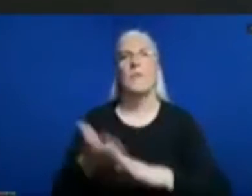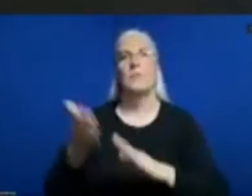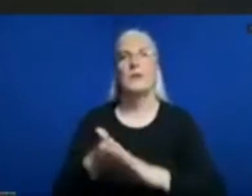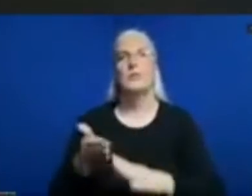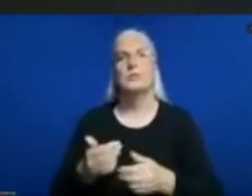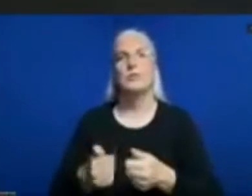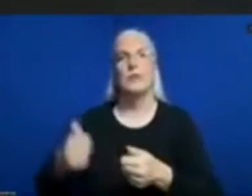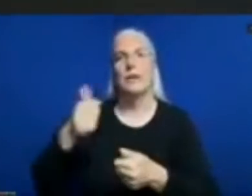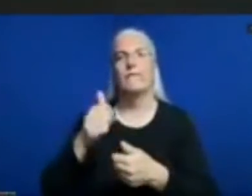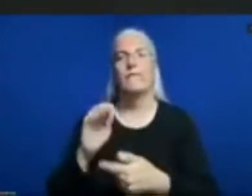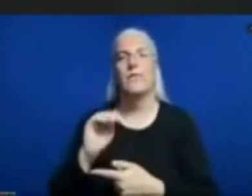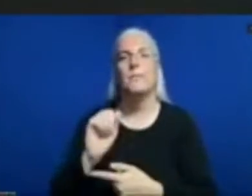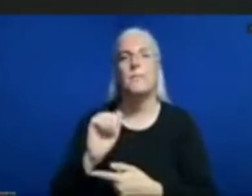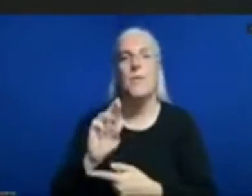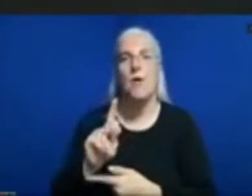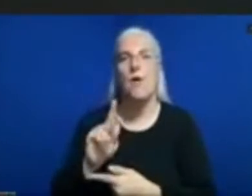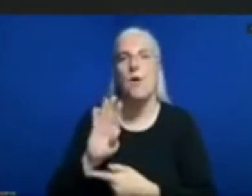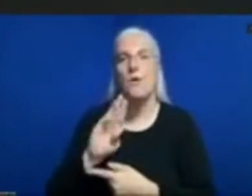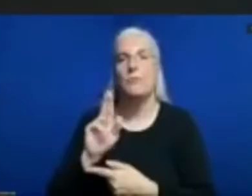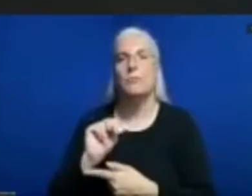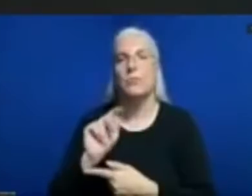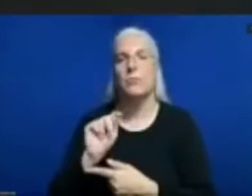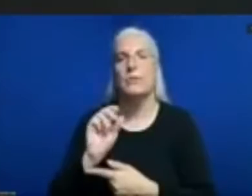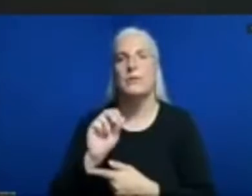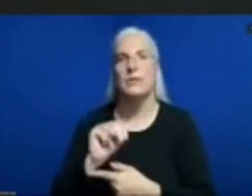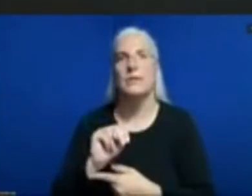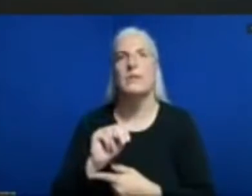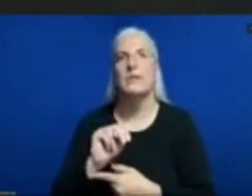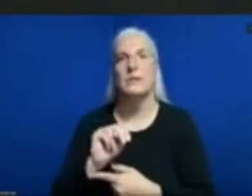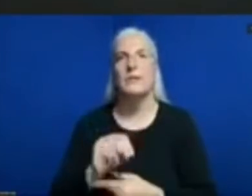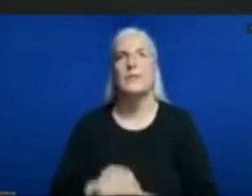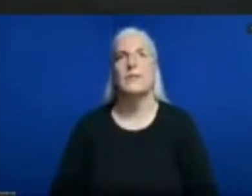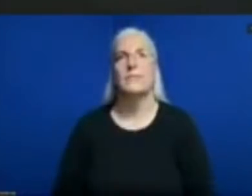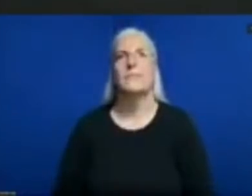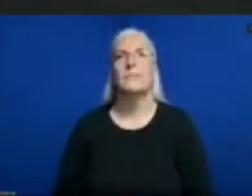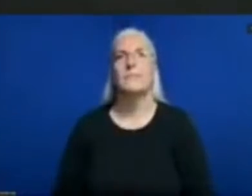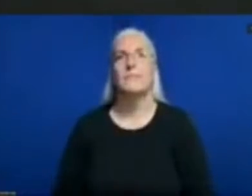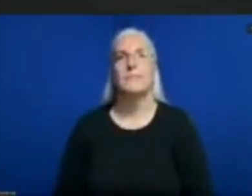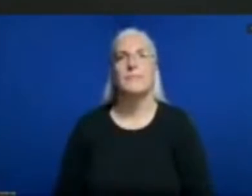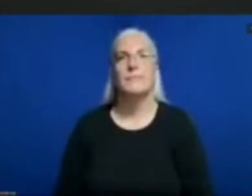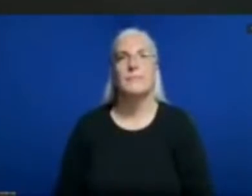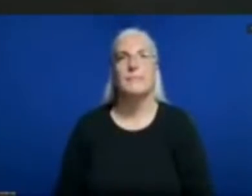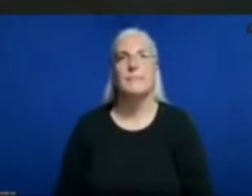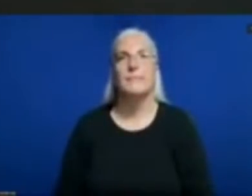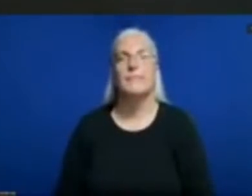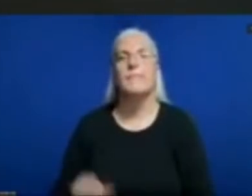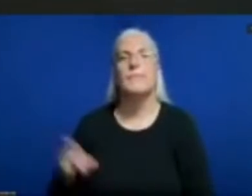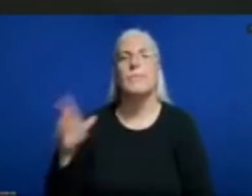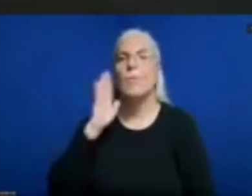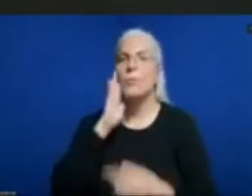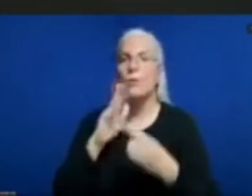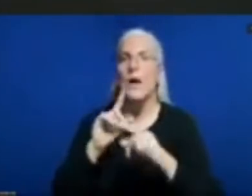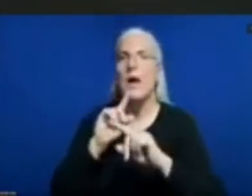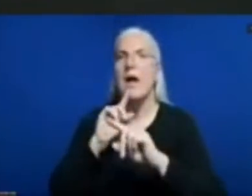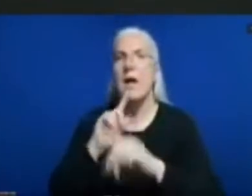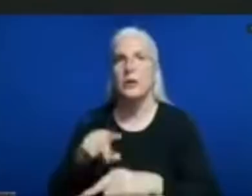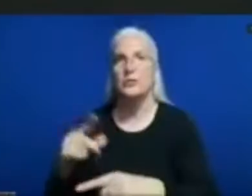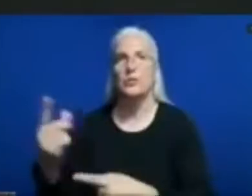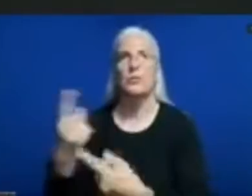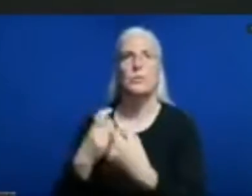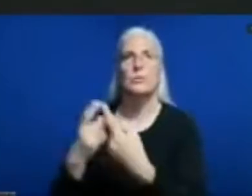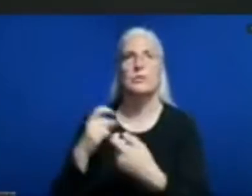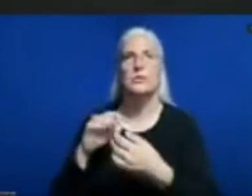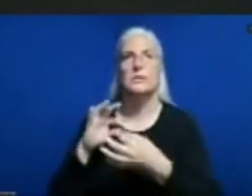handle a couple more questions at the map. Chief, we've received several questions about the area of Mineral, as well as conditions